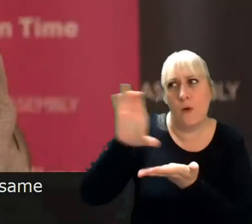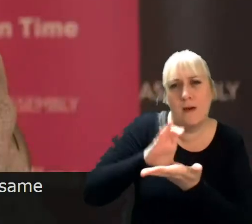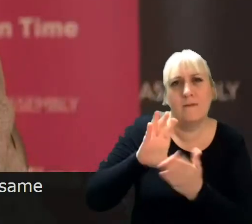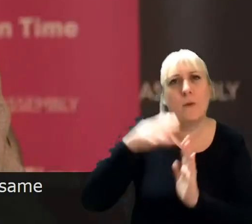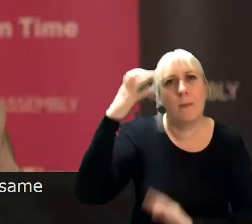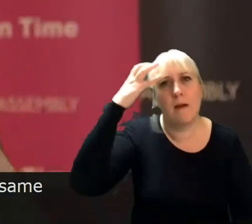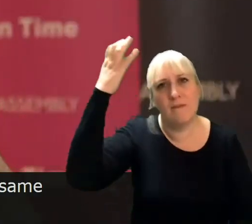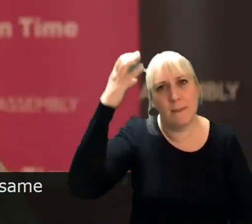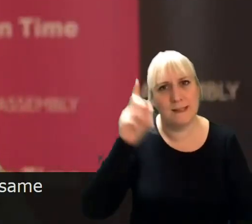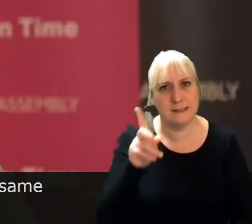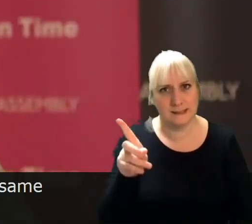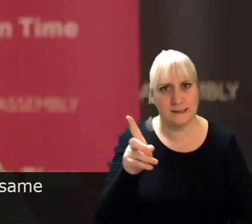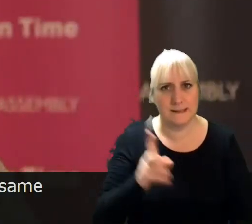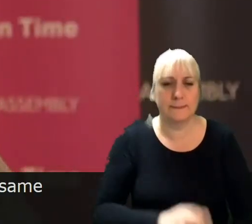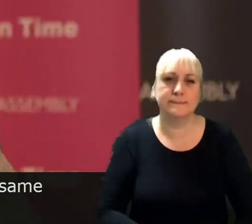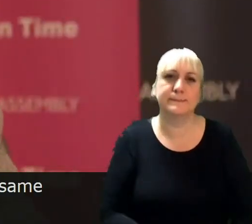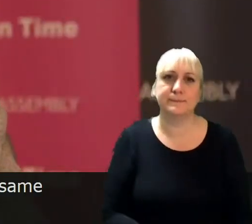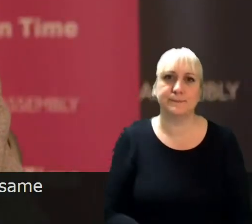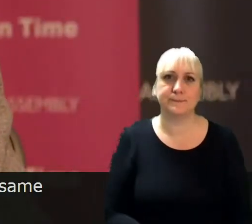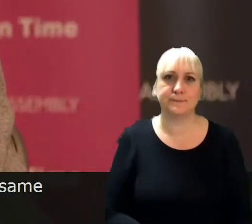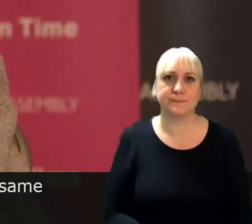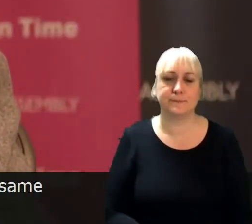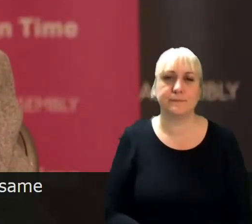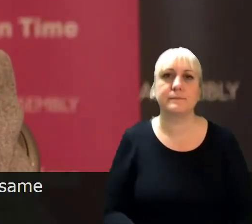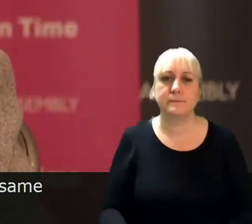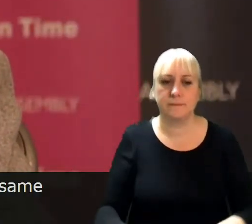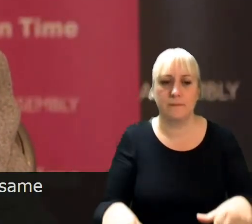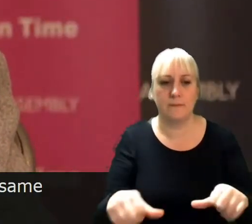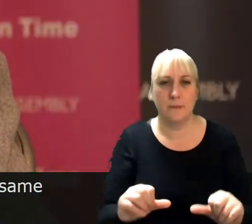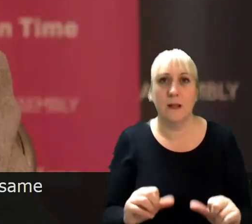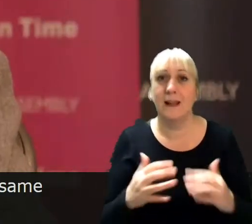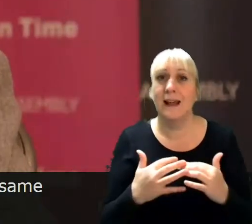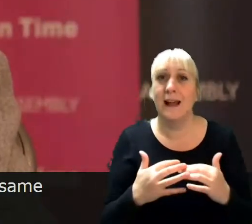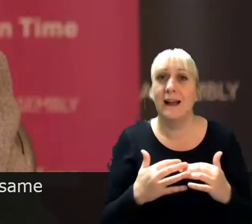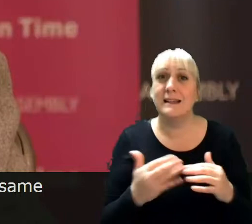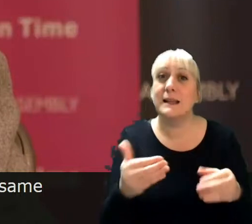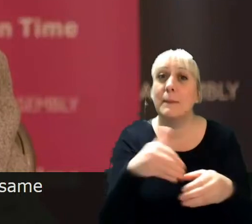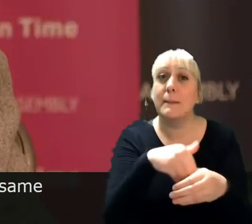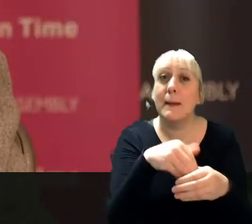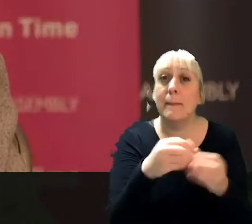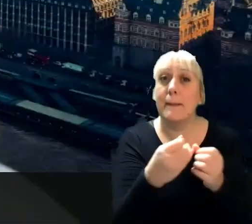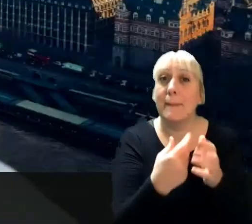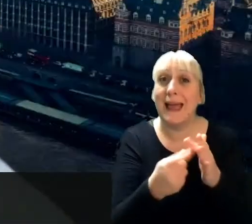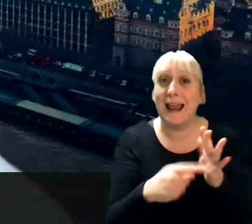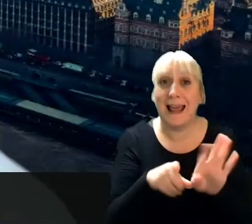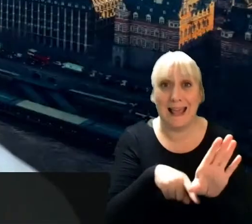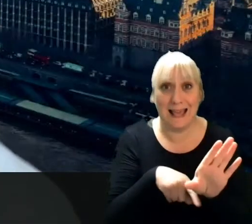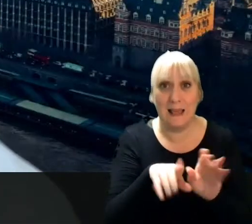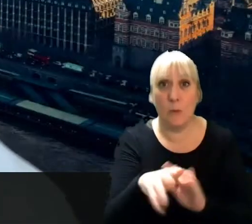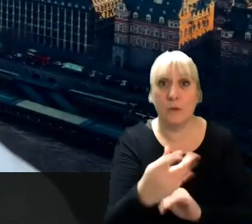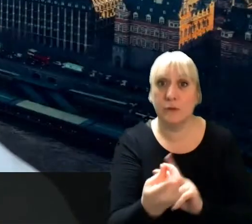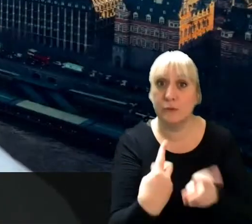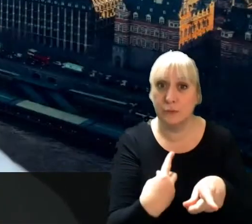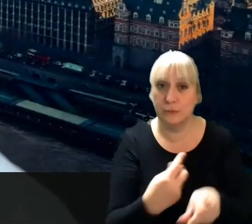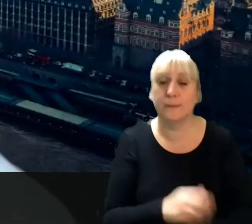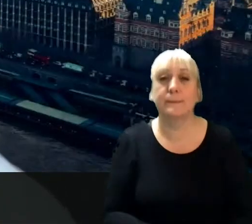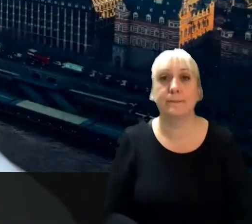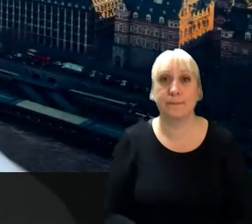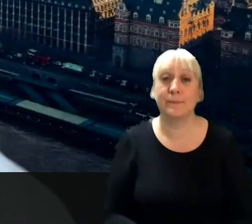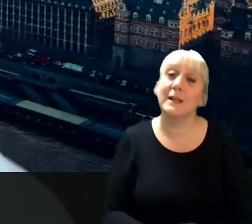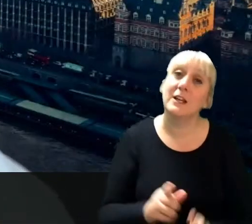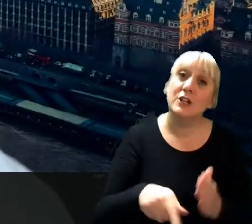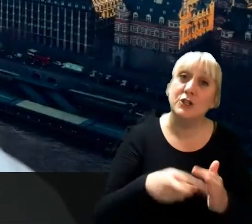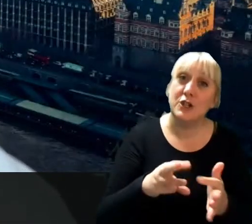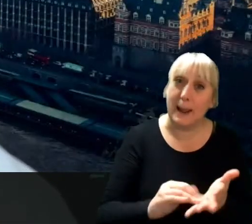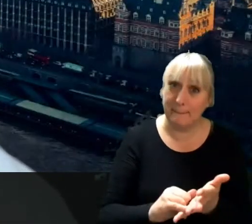Thank you. Assembly Member Bailey, you also want to reply. Thank you for the question, James. You're correct that the trend under our